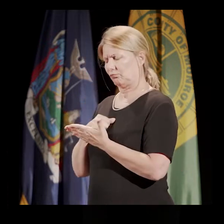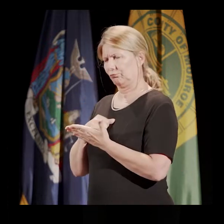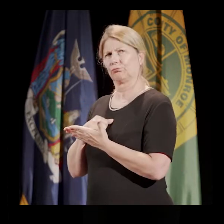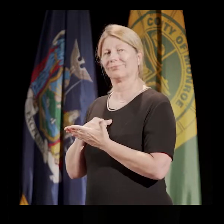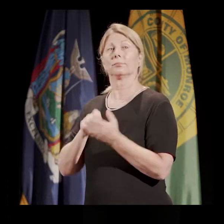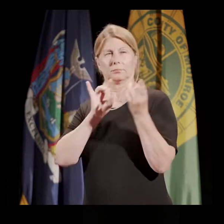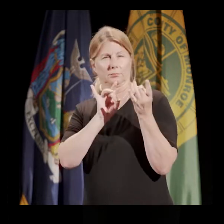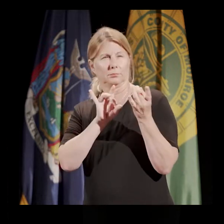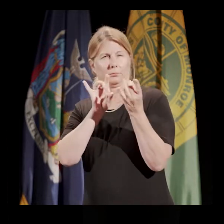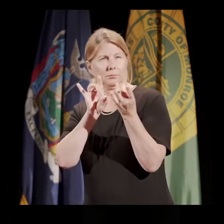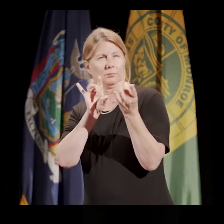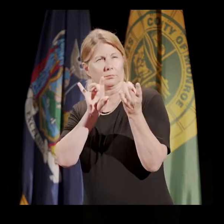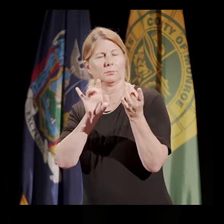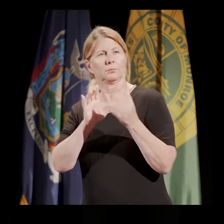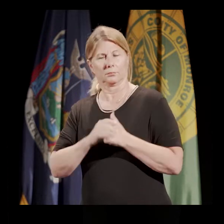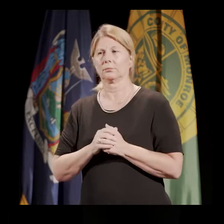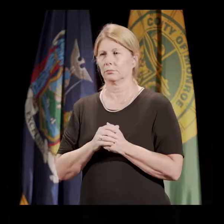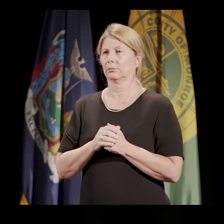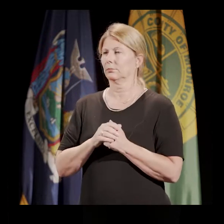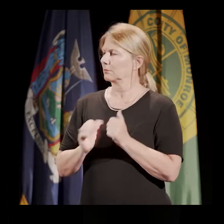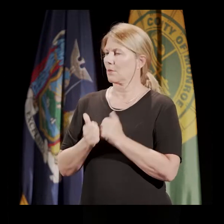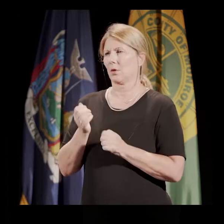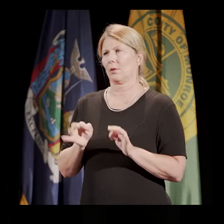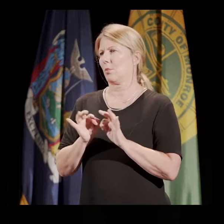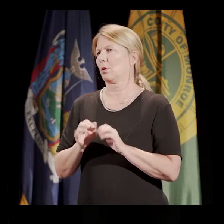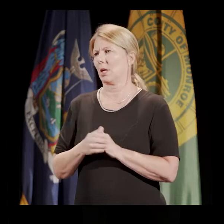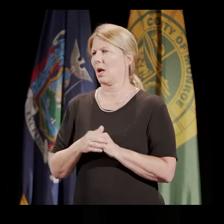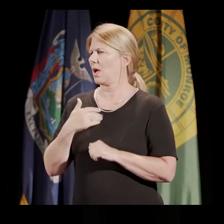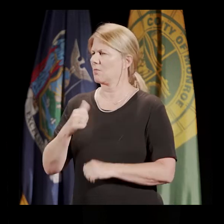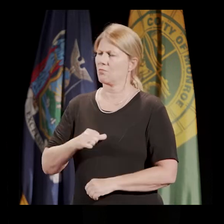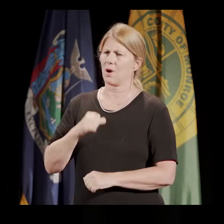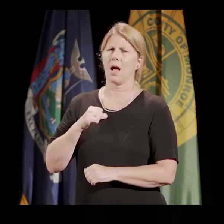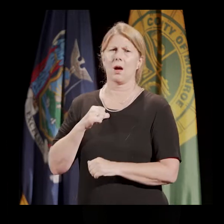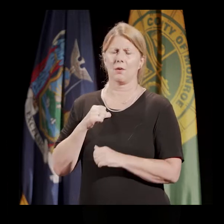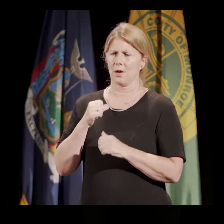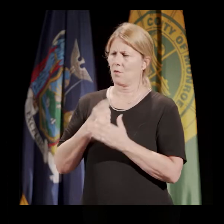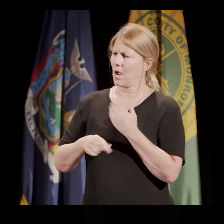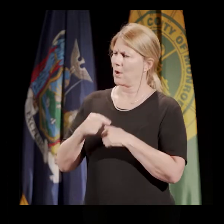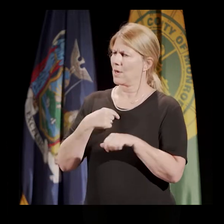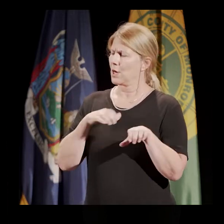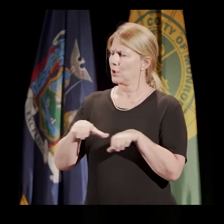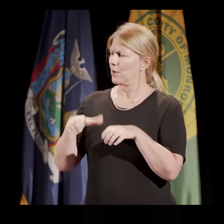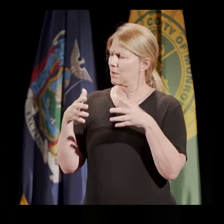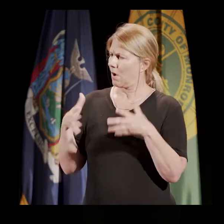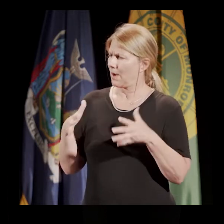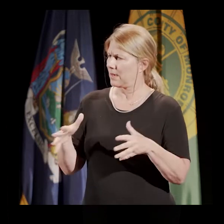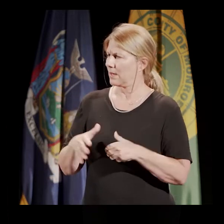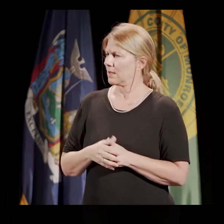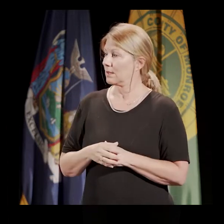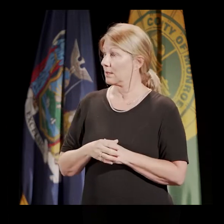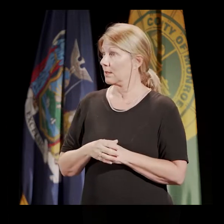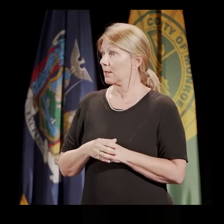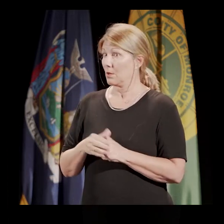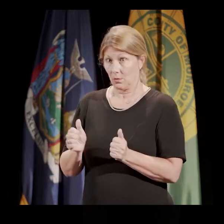for Rochester and their own futures. But more importantly, I am proud of what we are already getting done with this budget. For